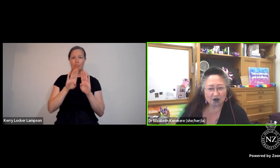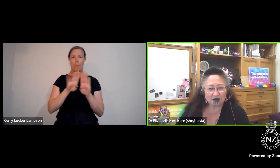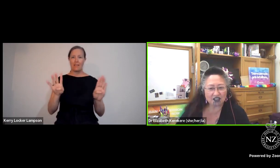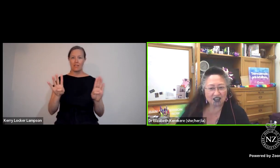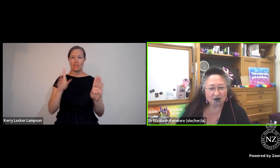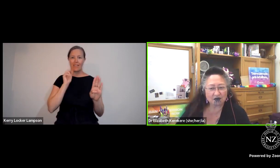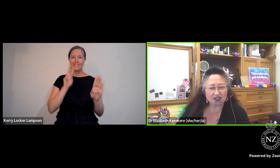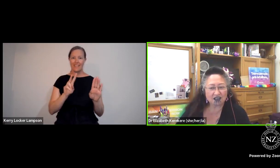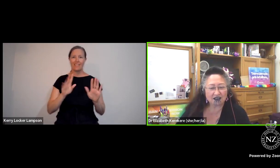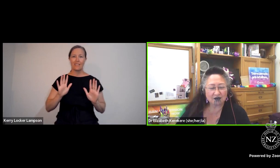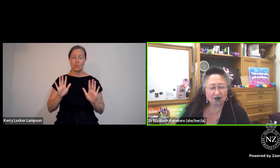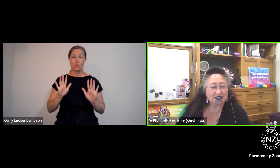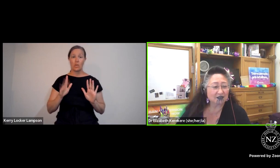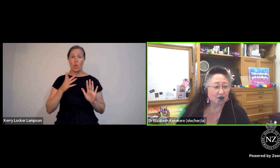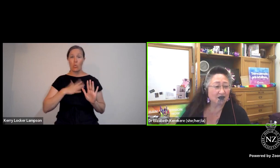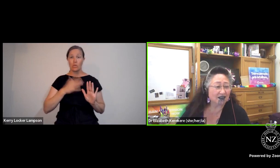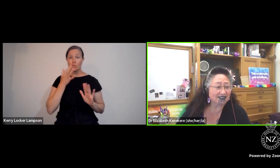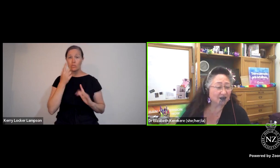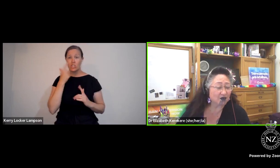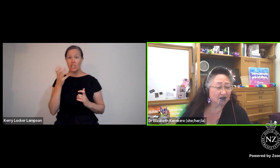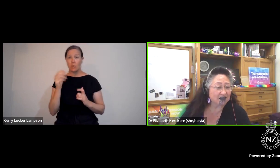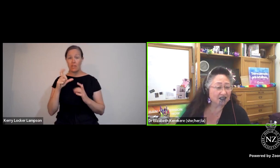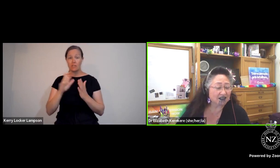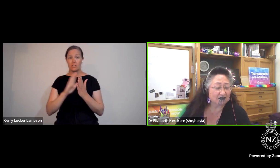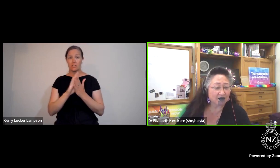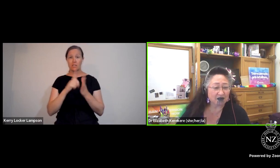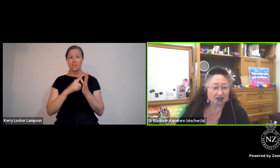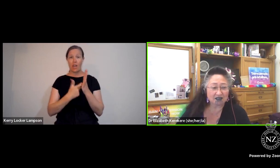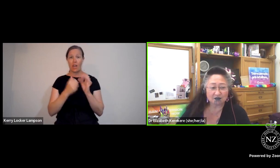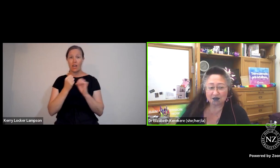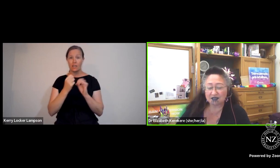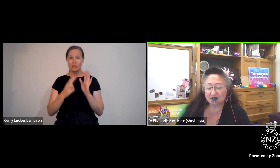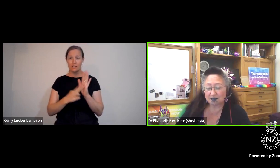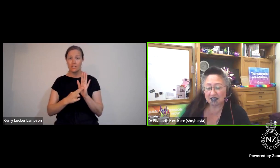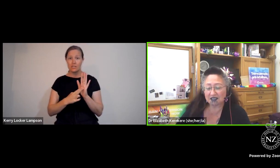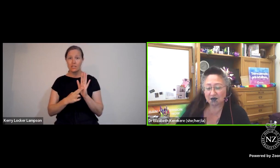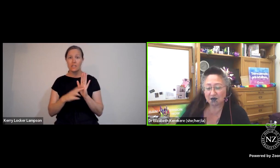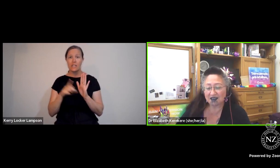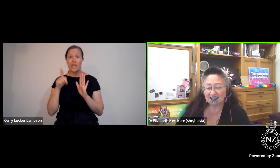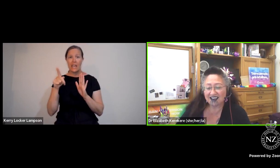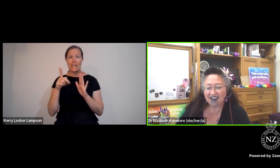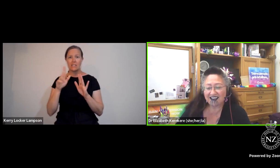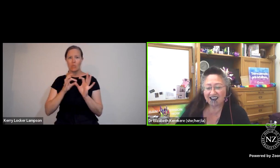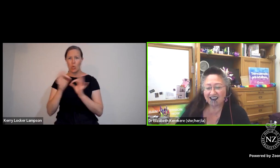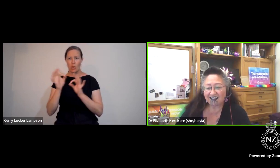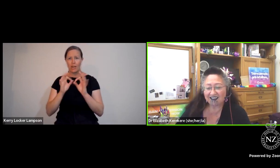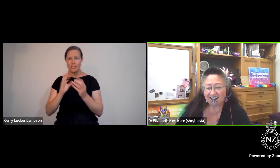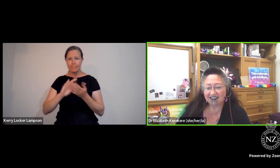So I want to check in with Sian, who is organizing all of this, our fabulous person who's based in Auckland,